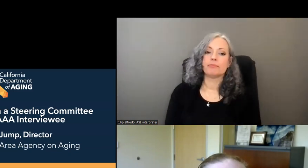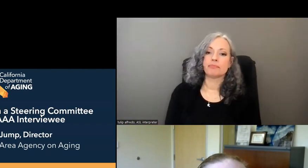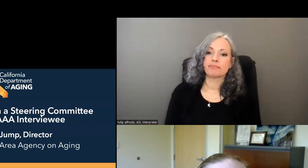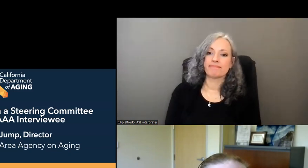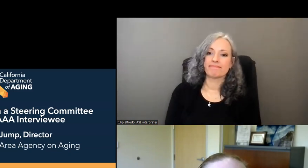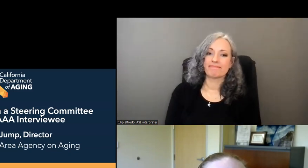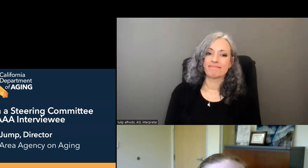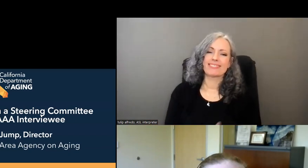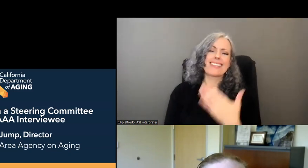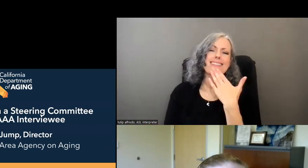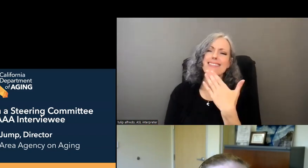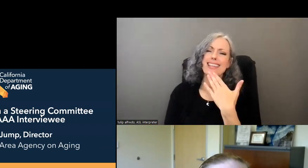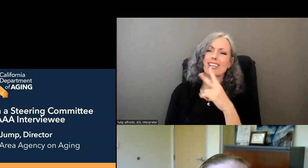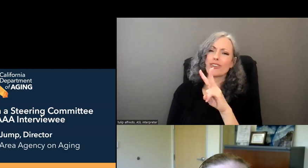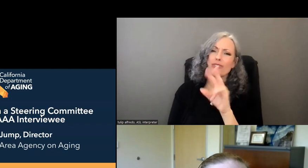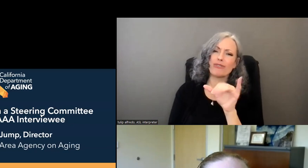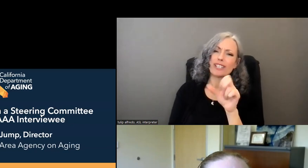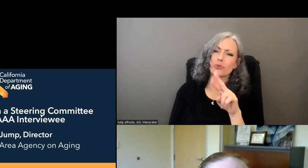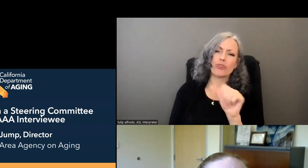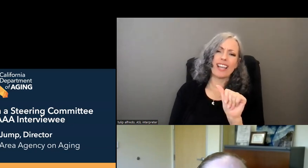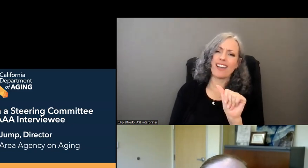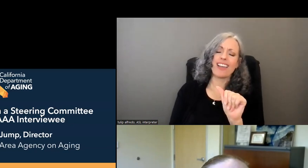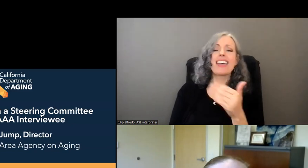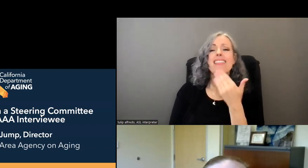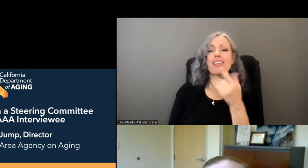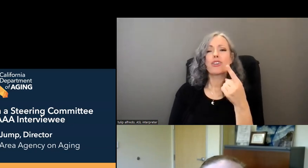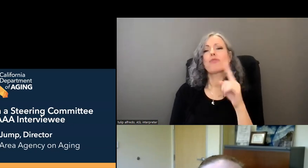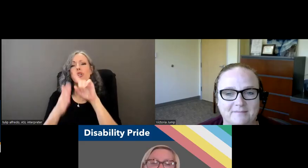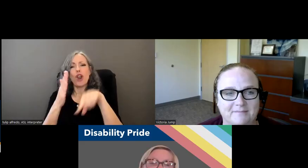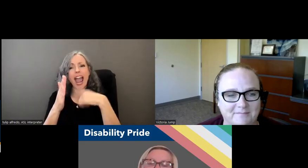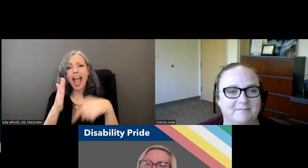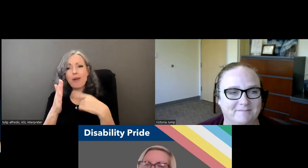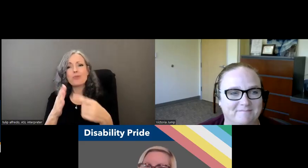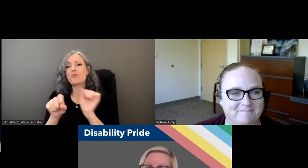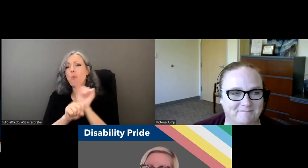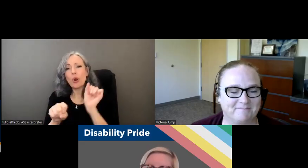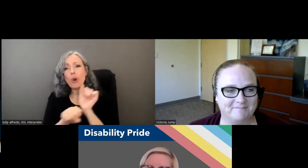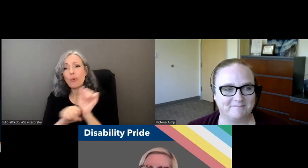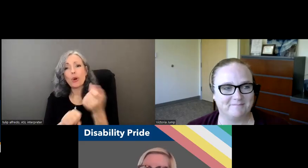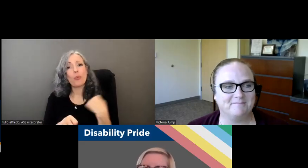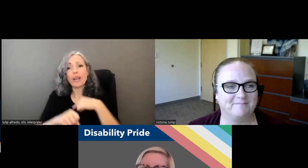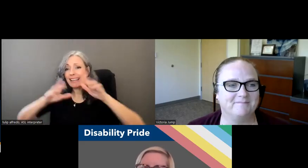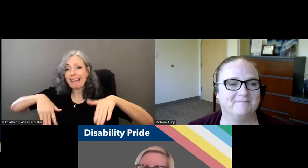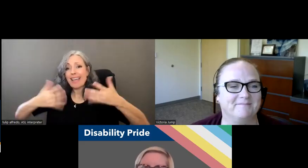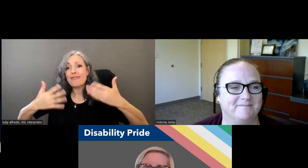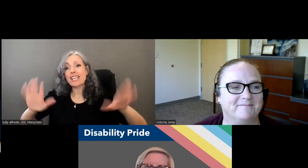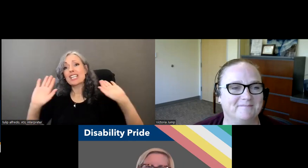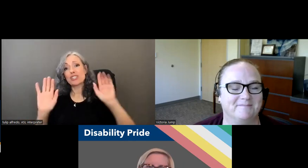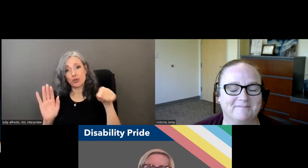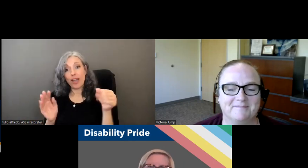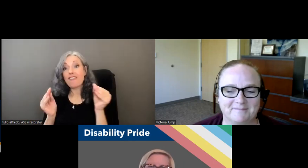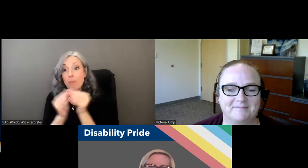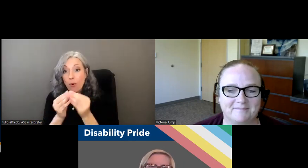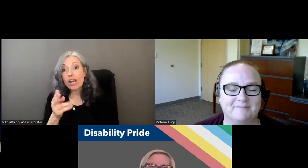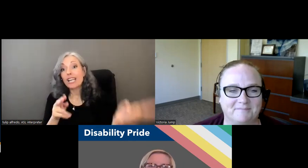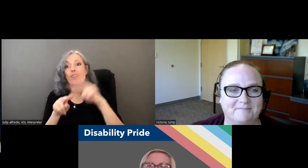thank you so much victoria and thanks for all the hours you're logging and we're not done yet so you've got more hours ahead of you on this california 2030